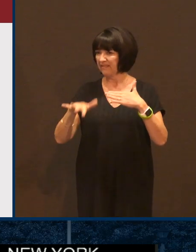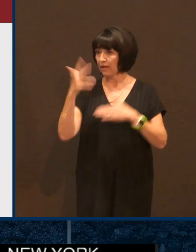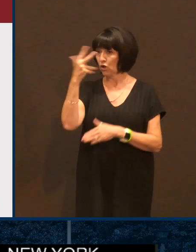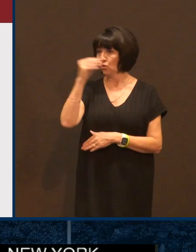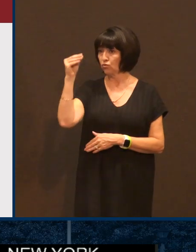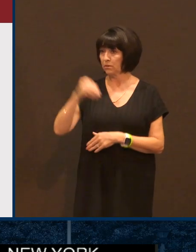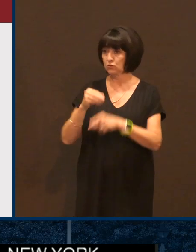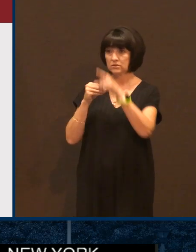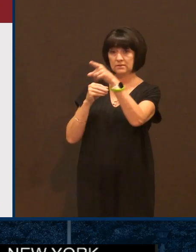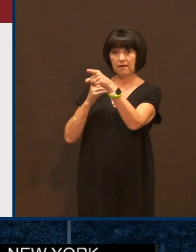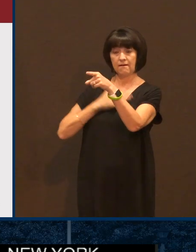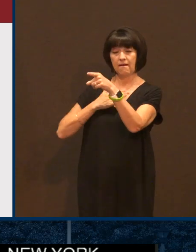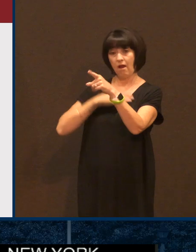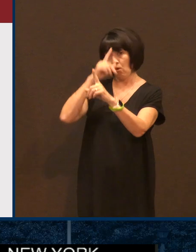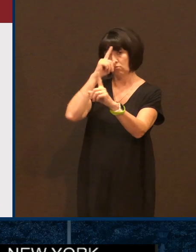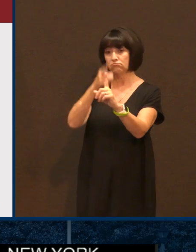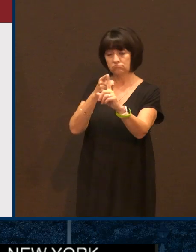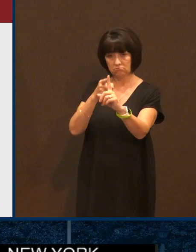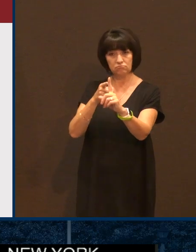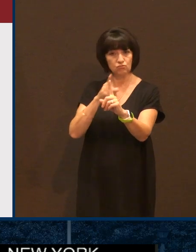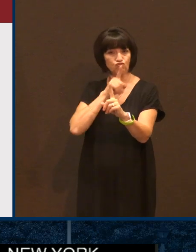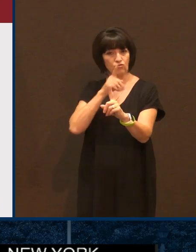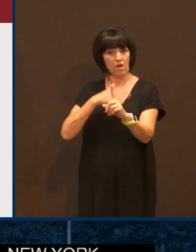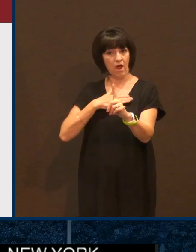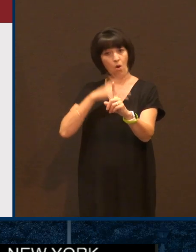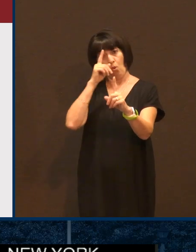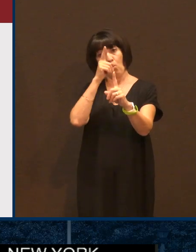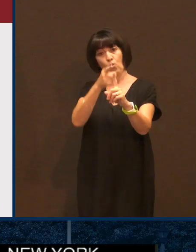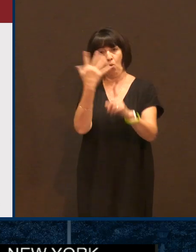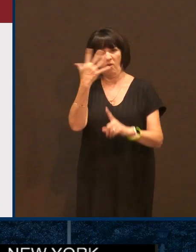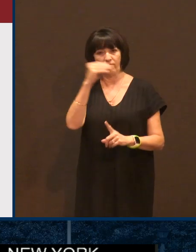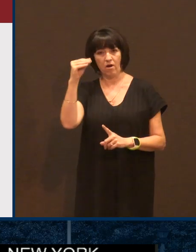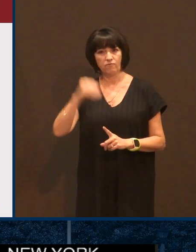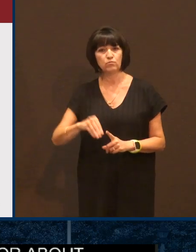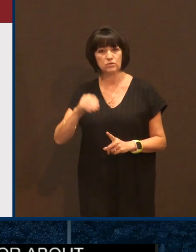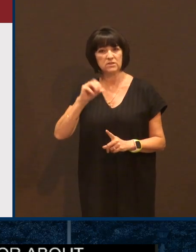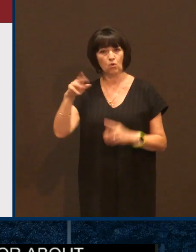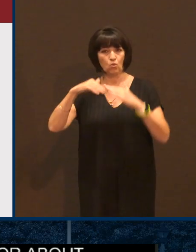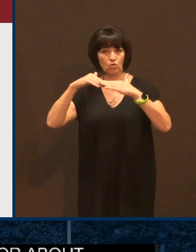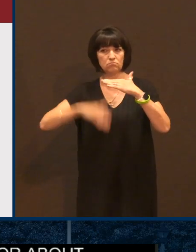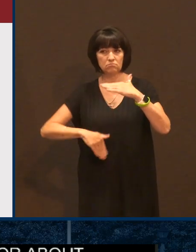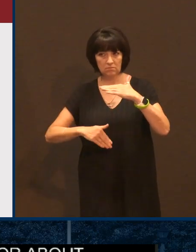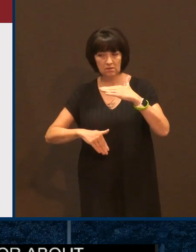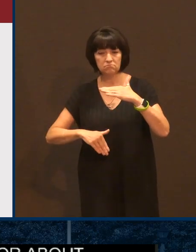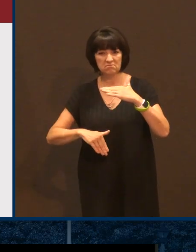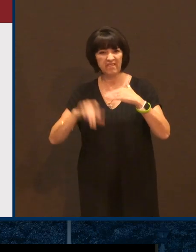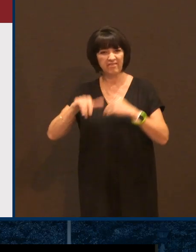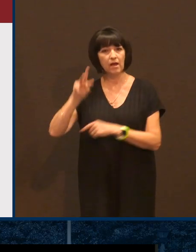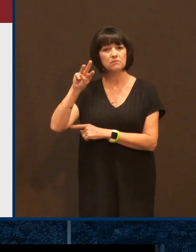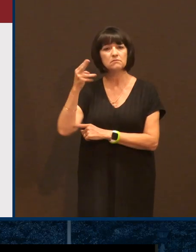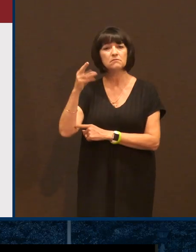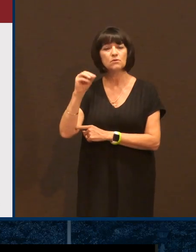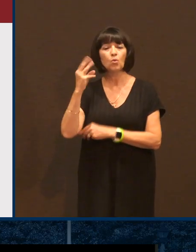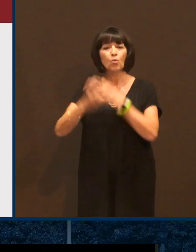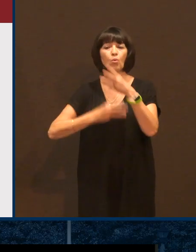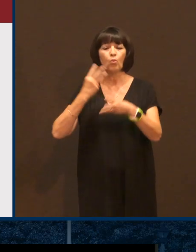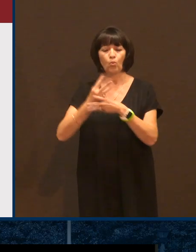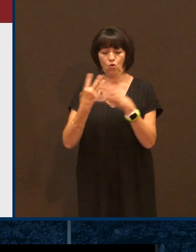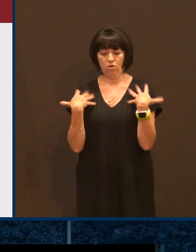be under 5% positive, which is the World Health Organization standard, and it's